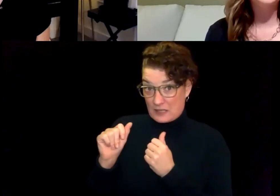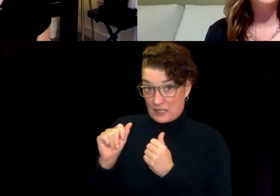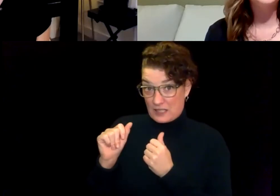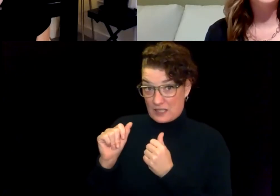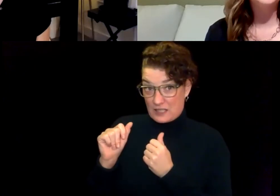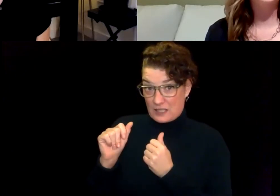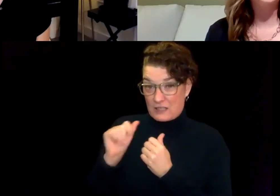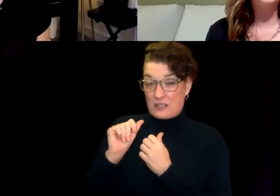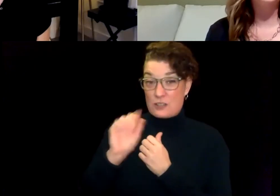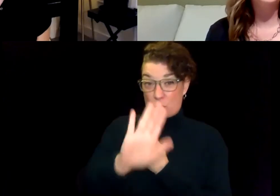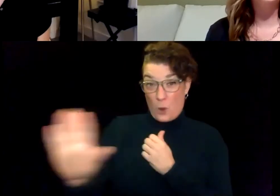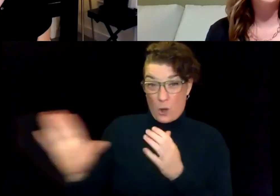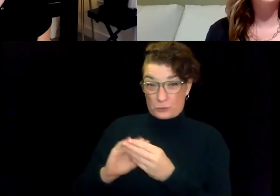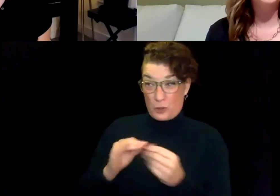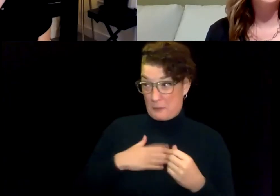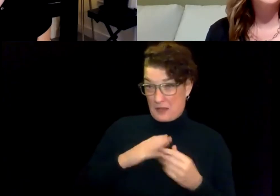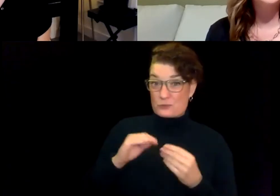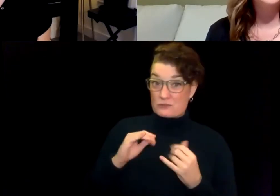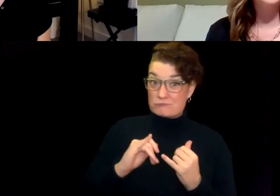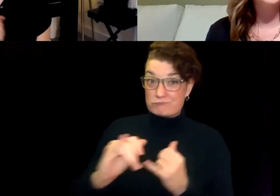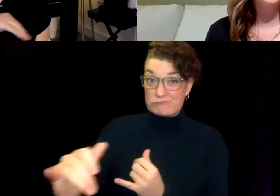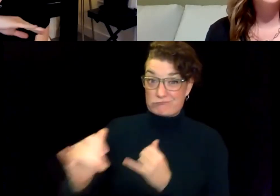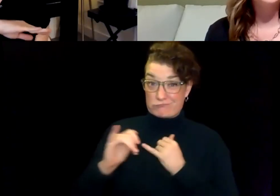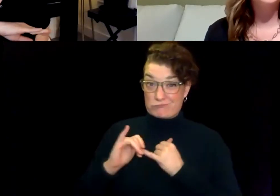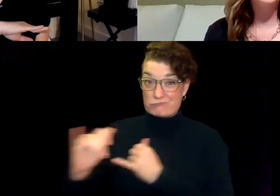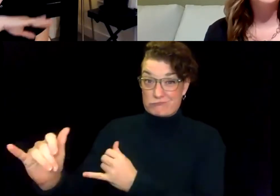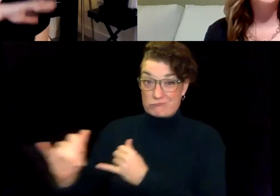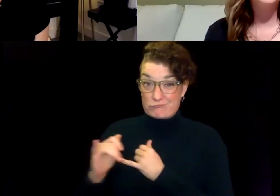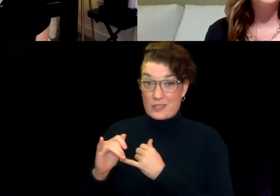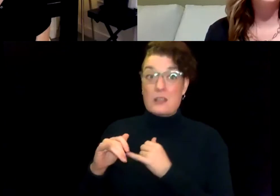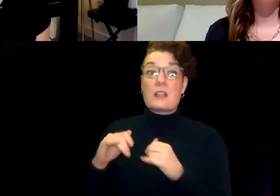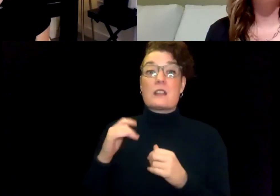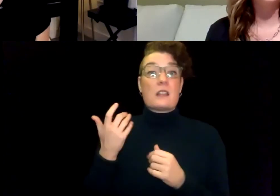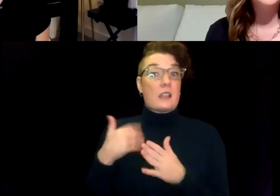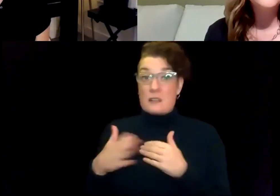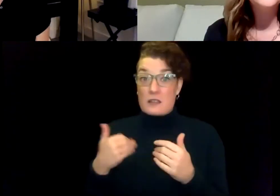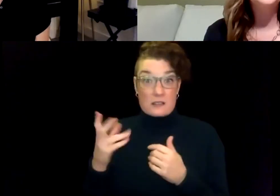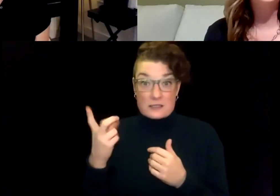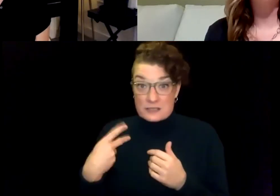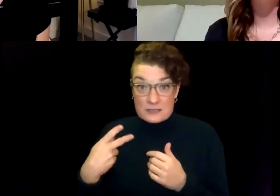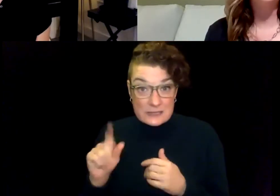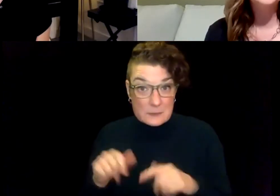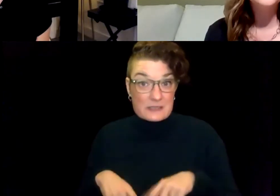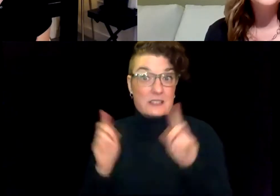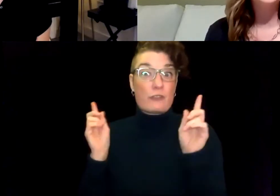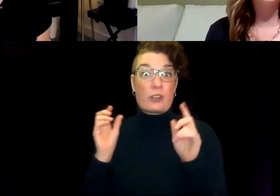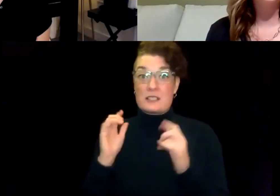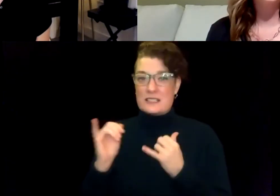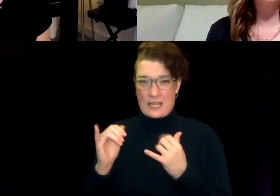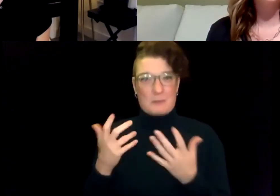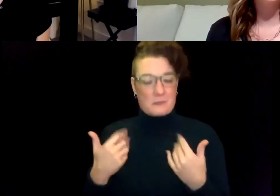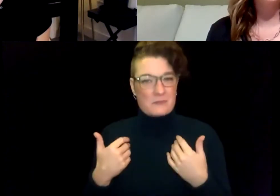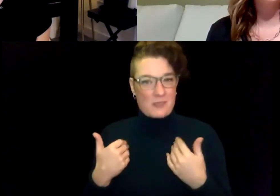many similarities. And then there were also similarities across the entire disability community. And so there's a way in